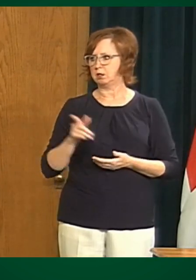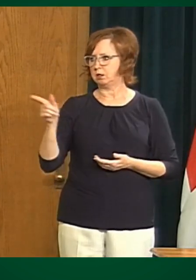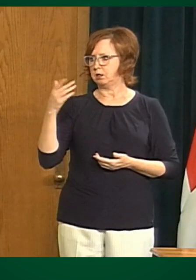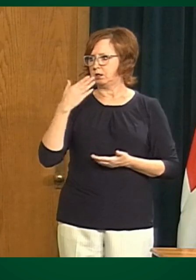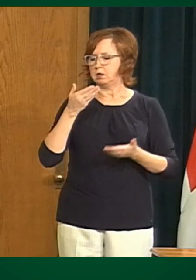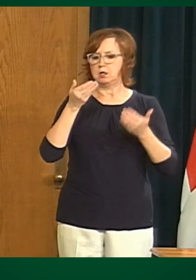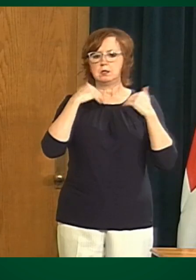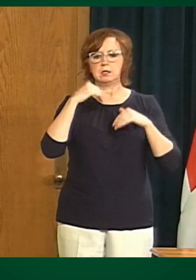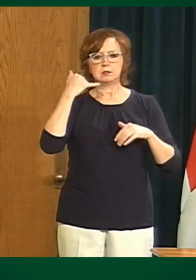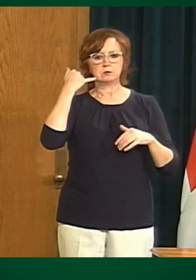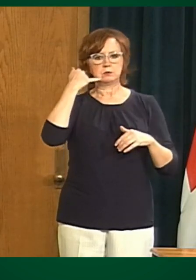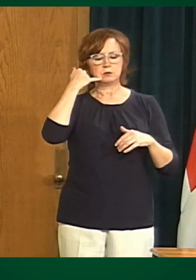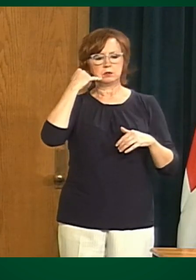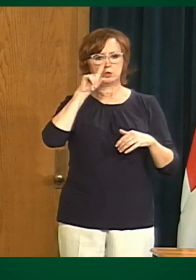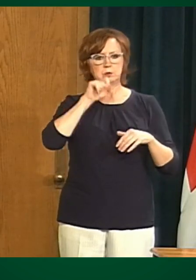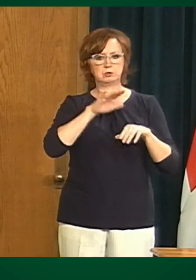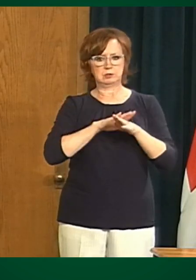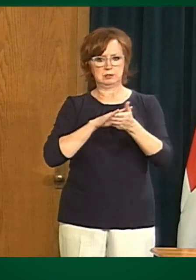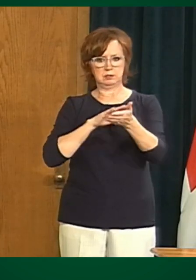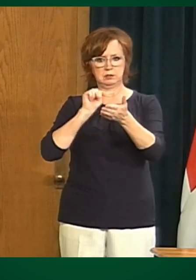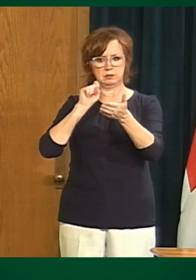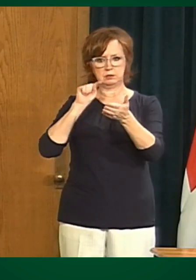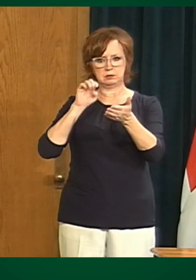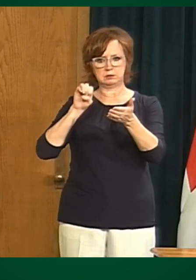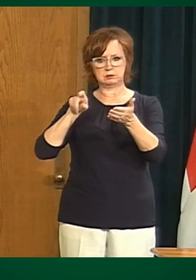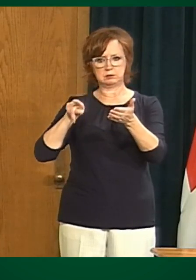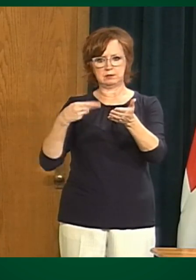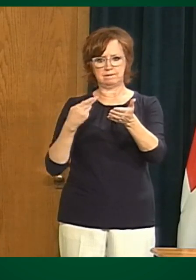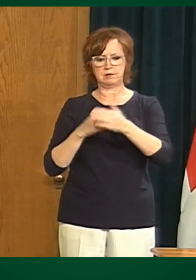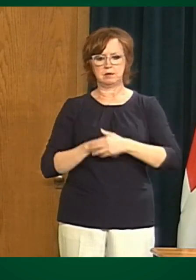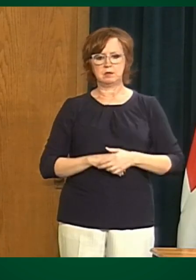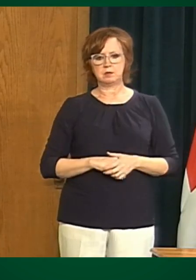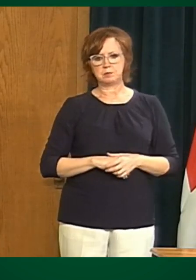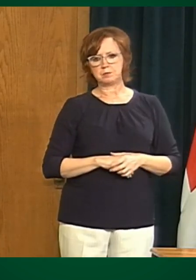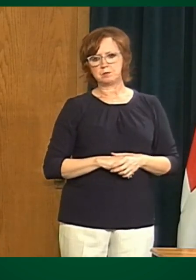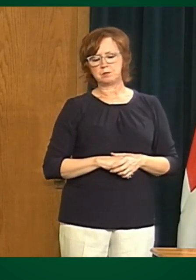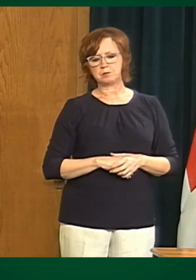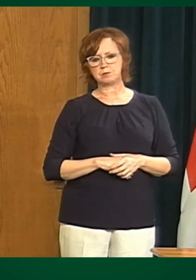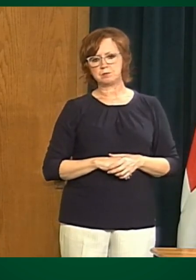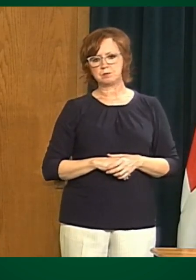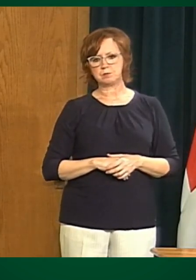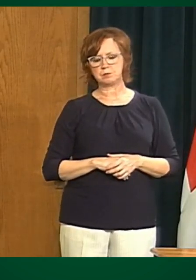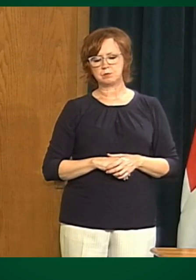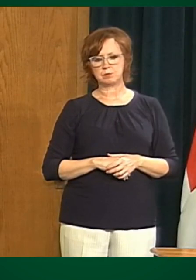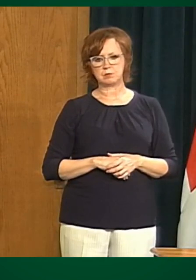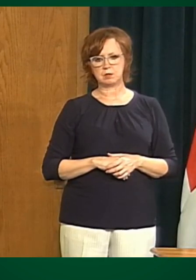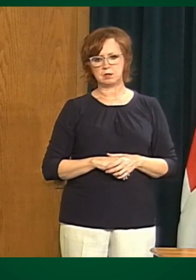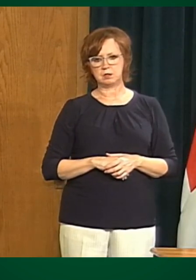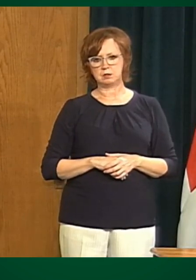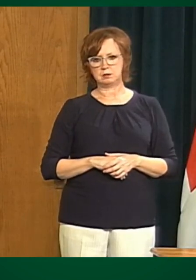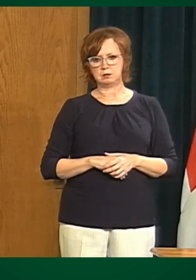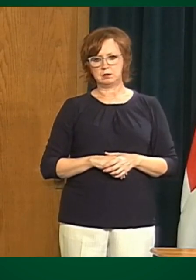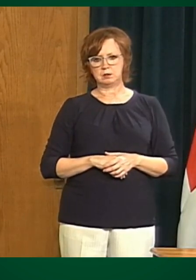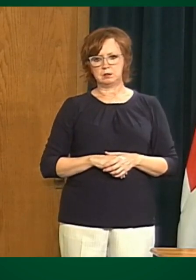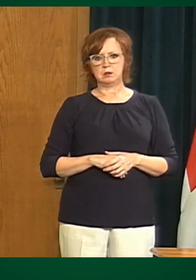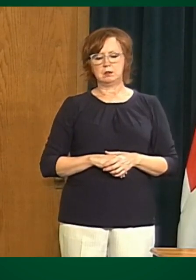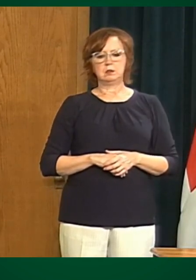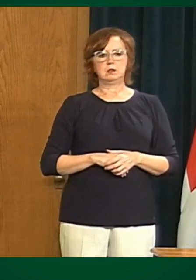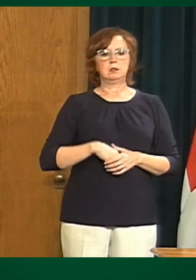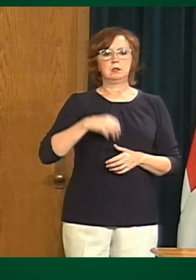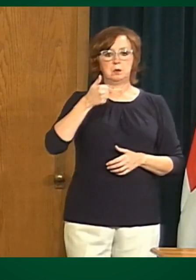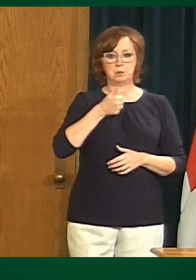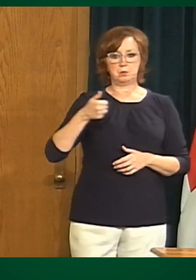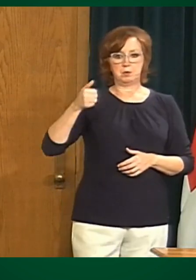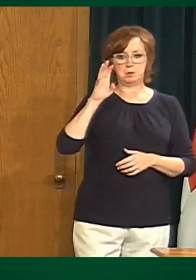We'll take our next question from the room here, Steph. Yeah, for the Premier, we've seen that there is a travel